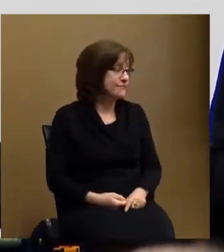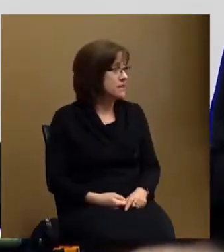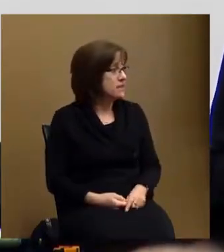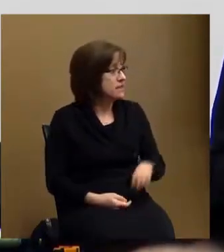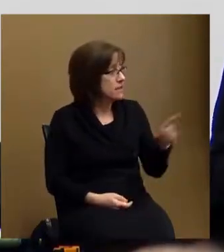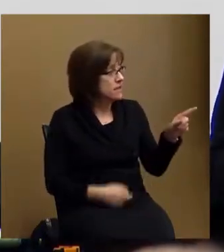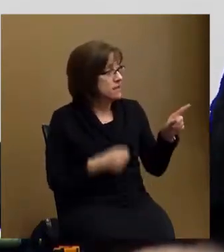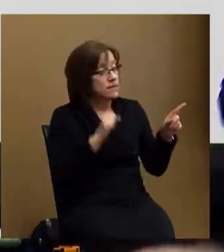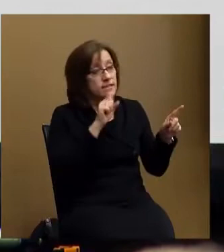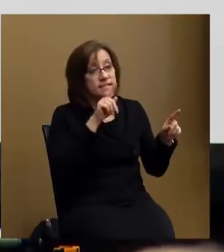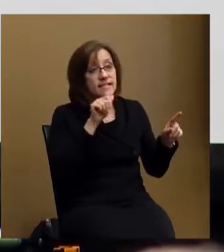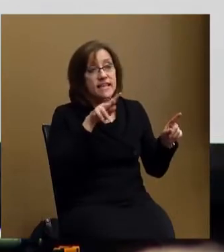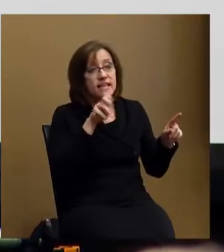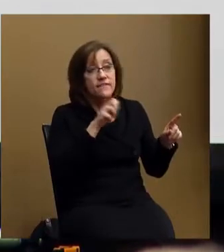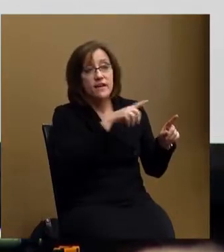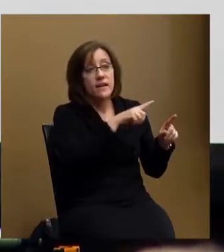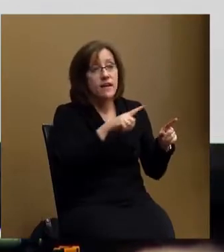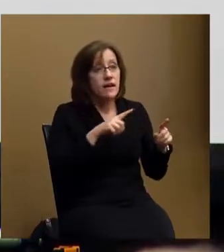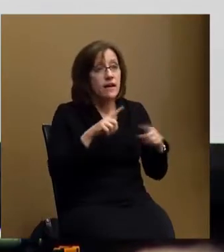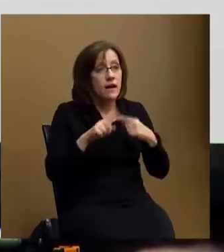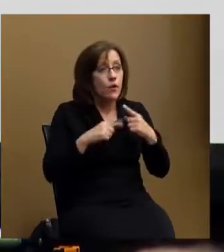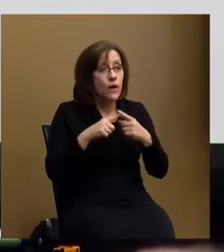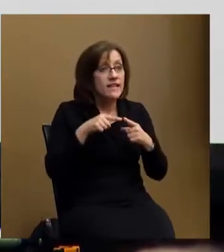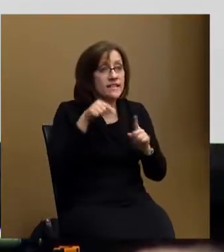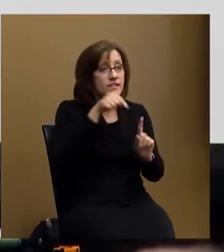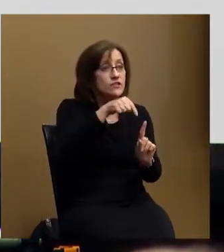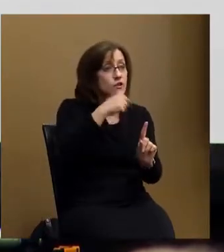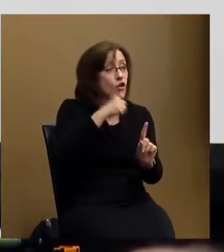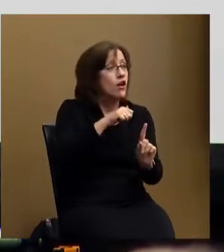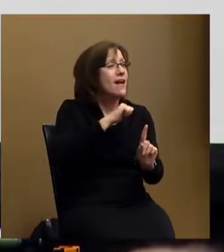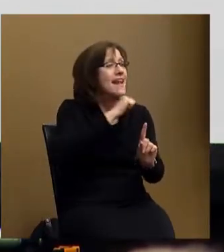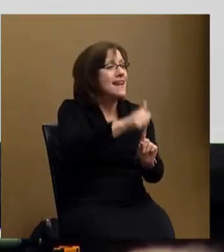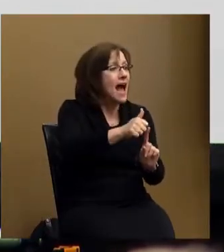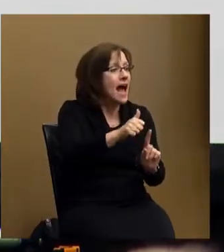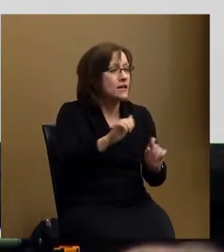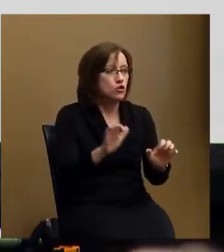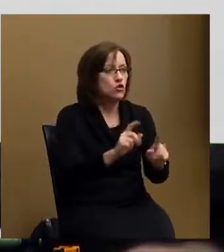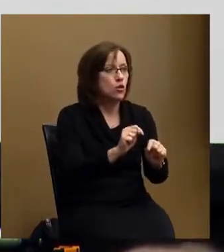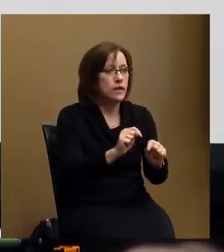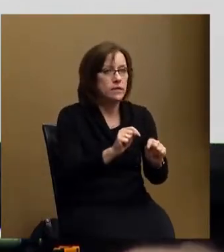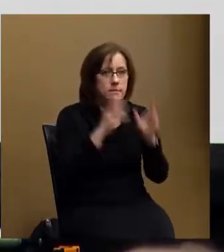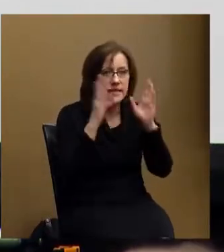also make a really good point of when does she not do it? Yeah. And pay attention